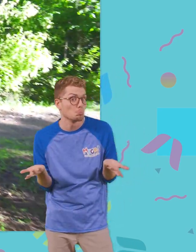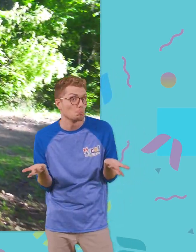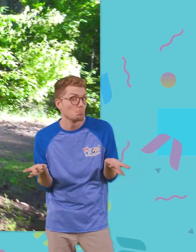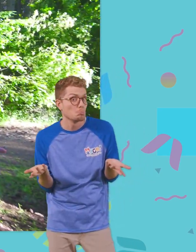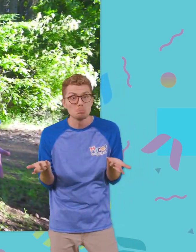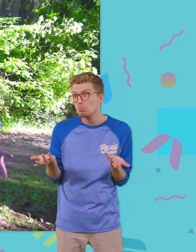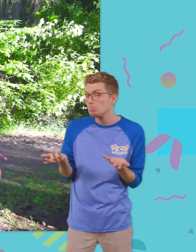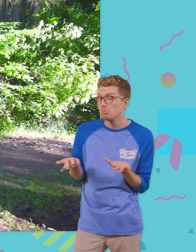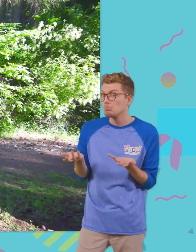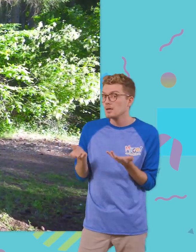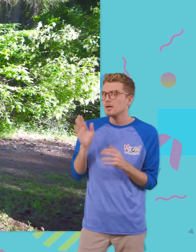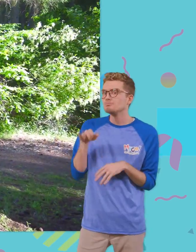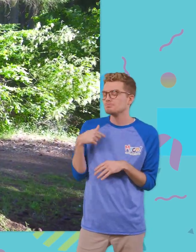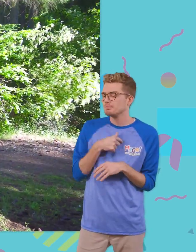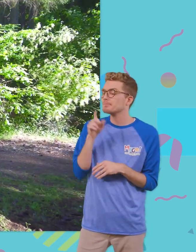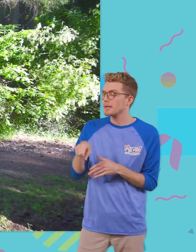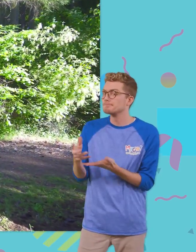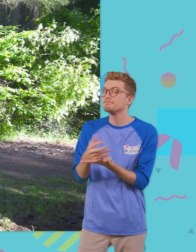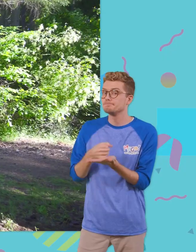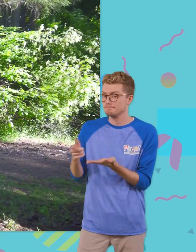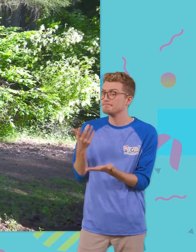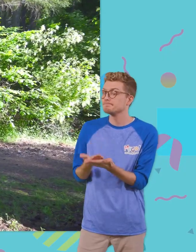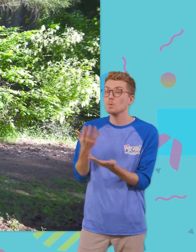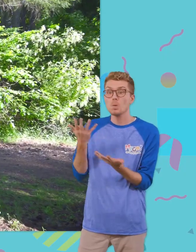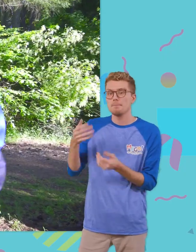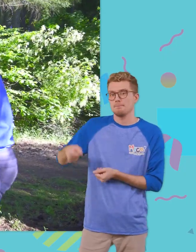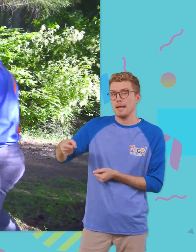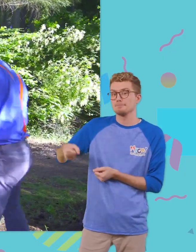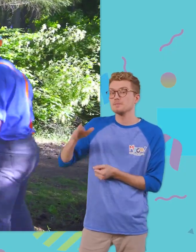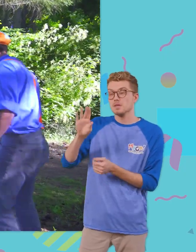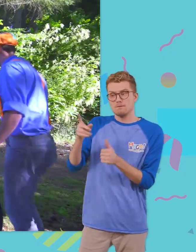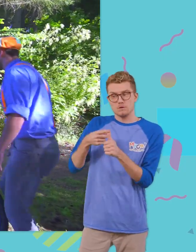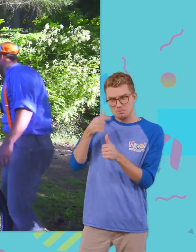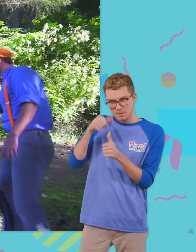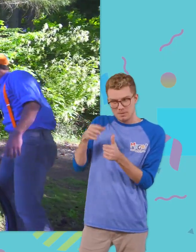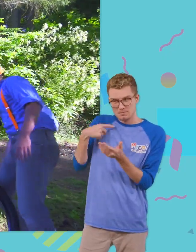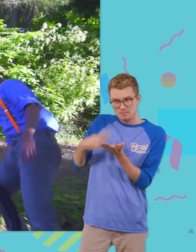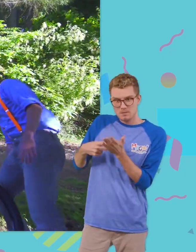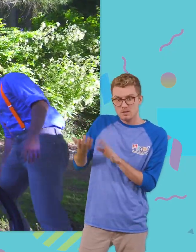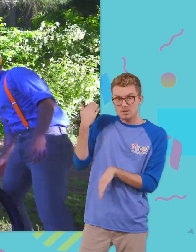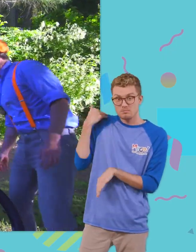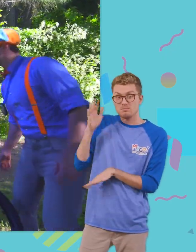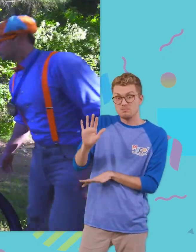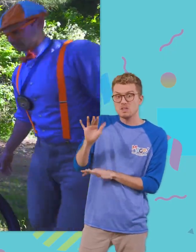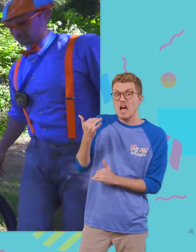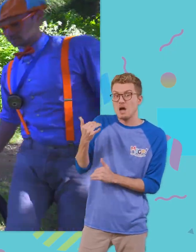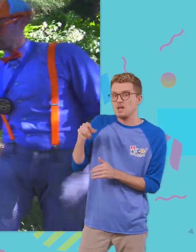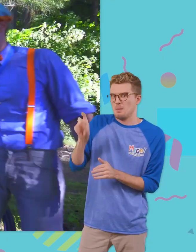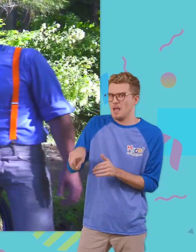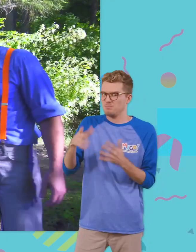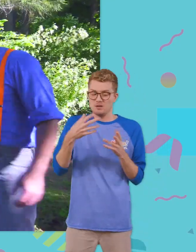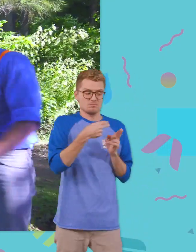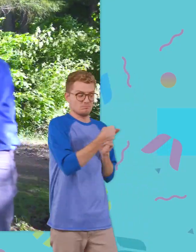What do we do? Well, we're gonna have to collect the evidence using the bag that we talked about earlier. Okay. So the first thing that we're gonna have to do is put evidence tape up to secure